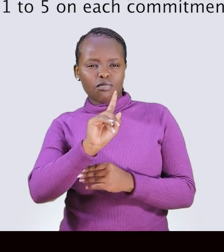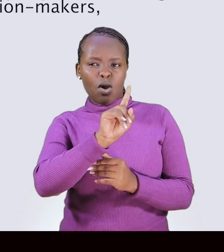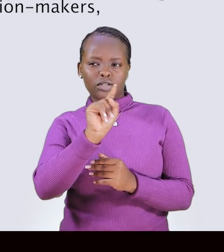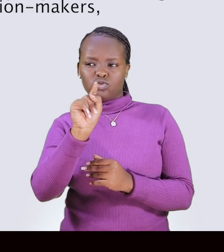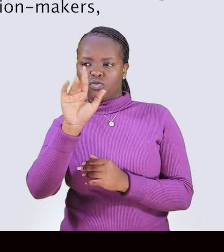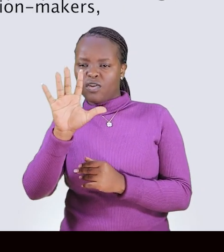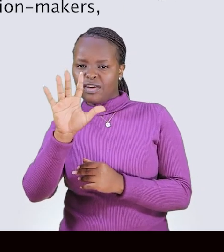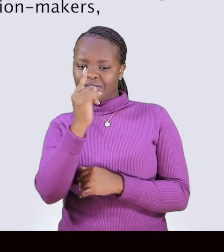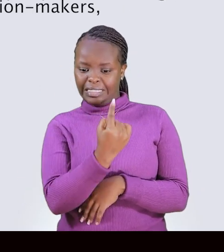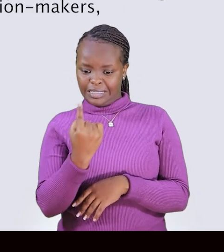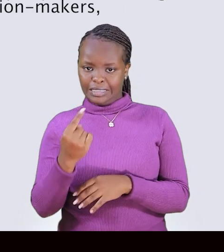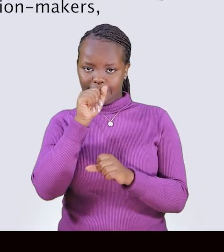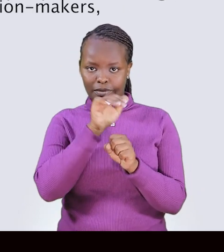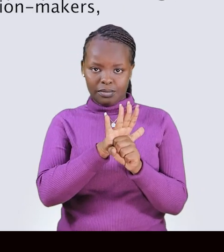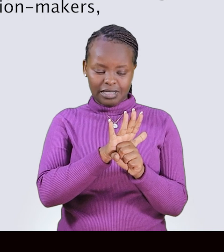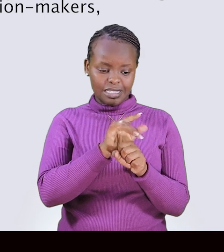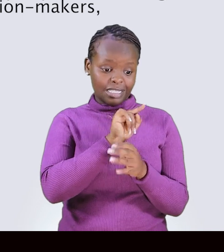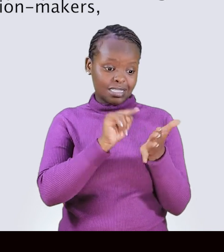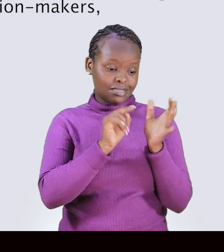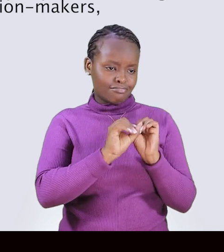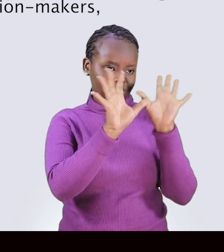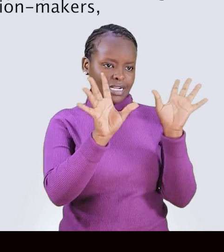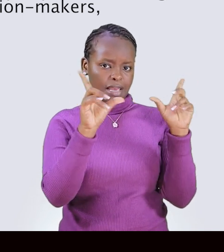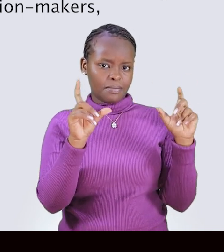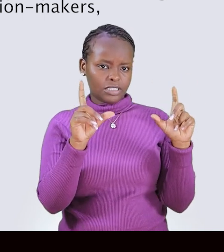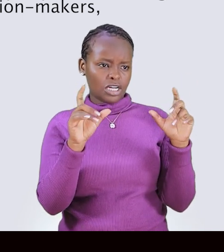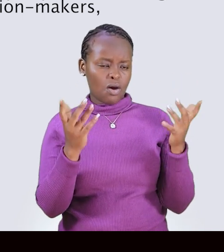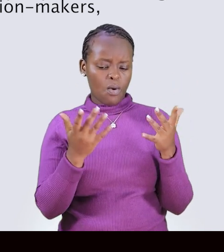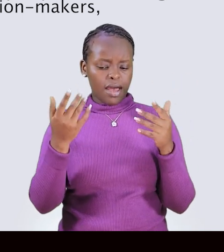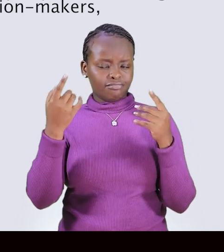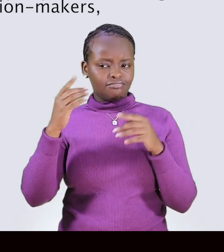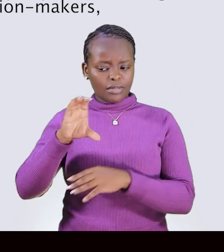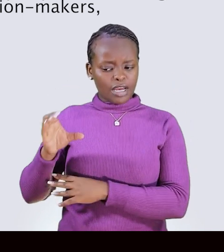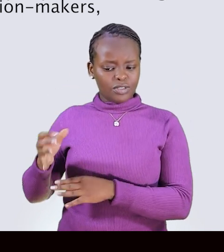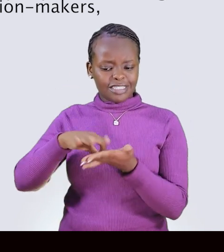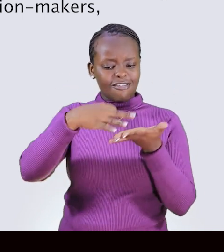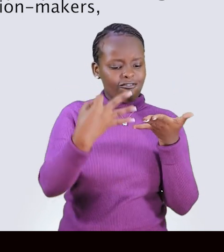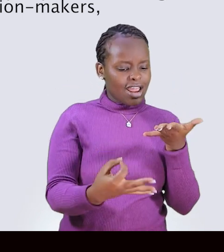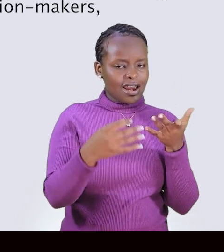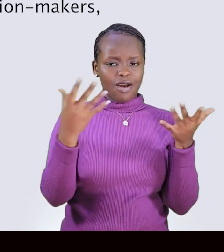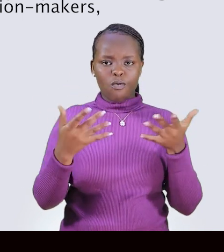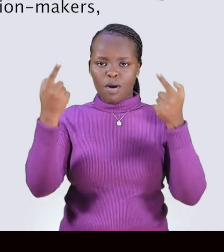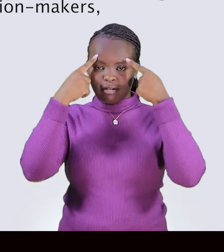commitment. This creates a clear picture of where counties are succeeding and where they are failing.